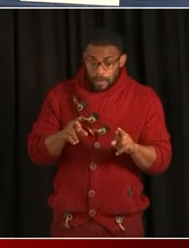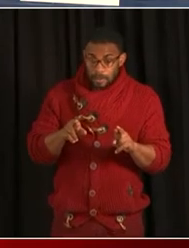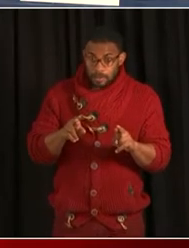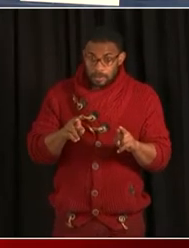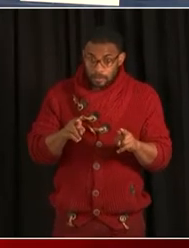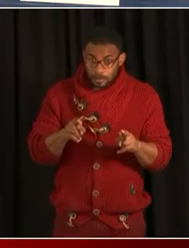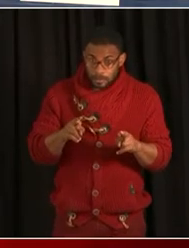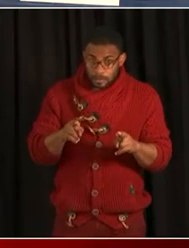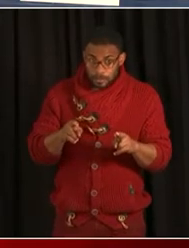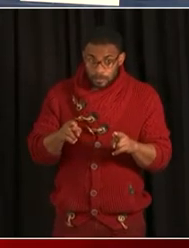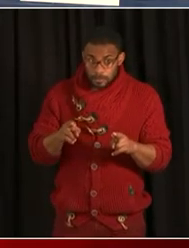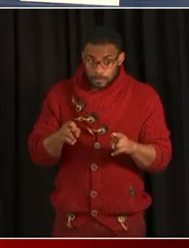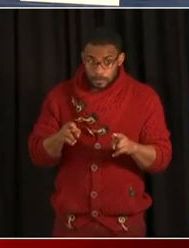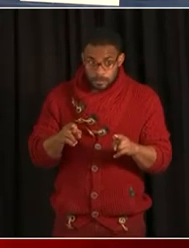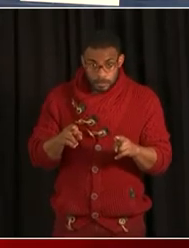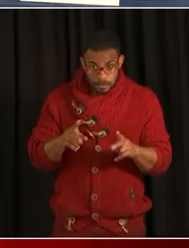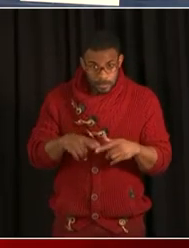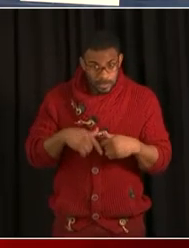to